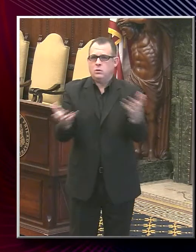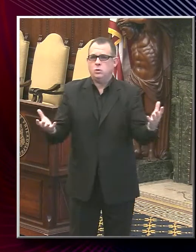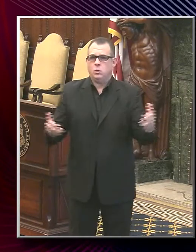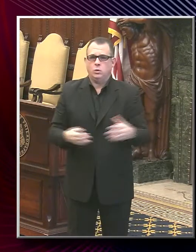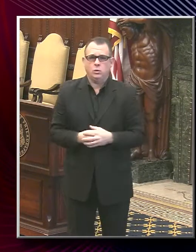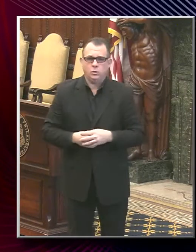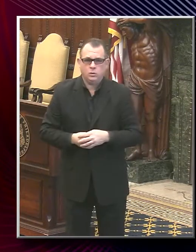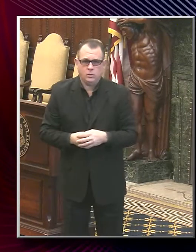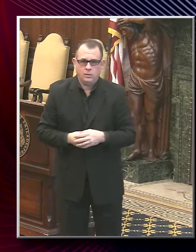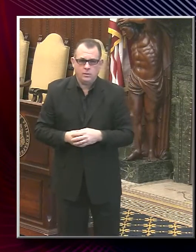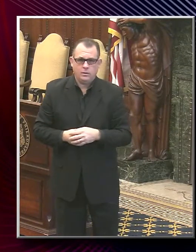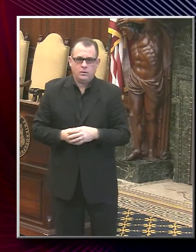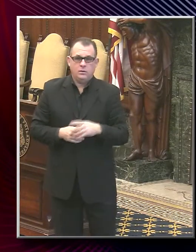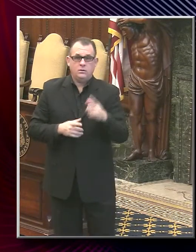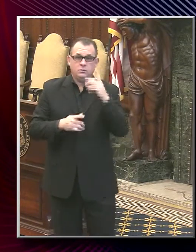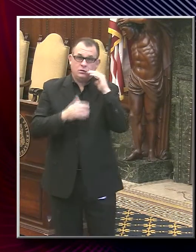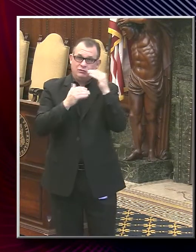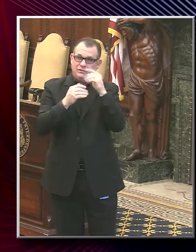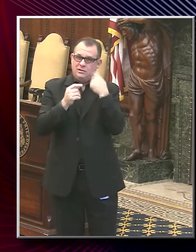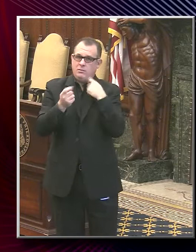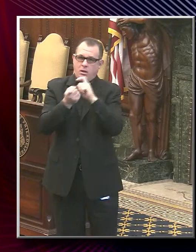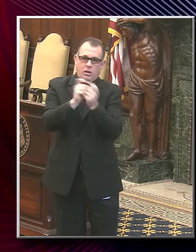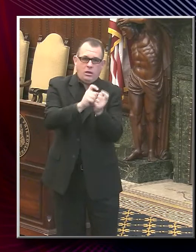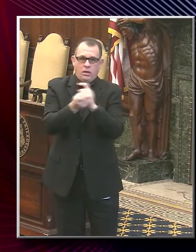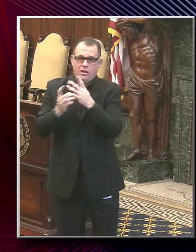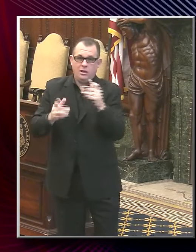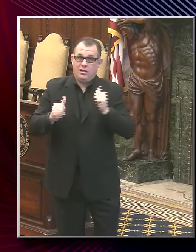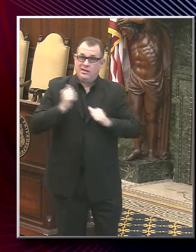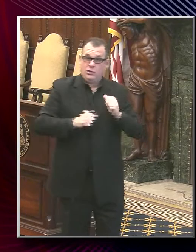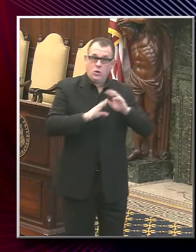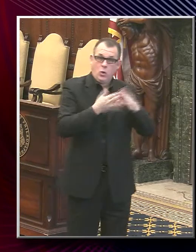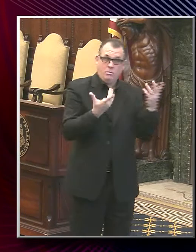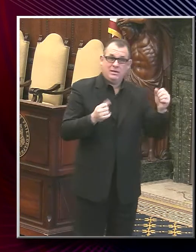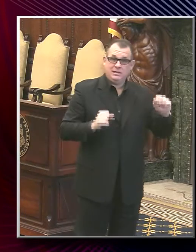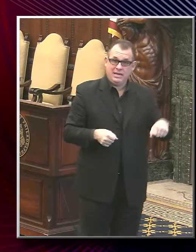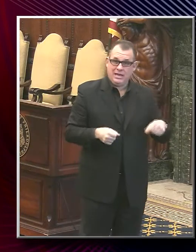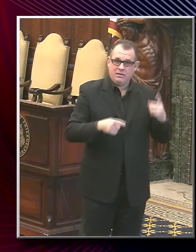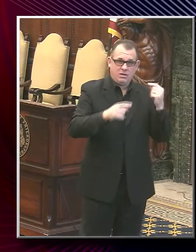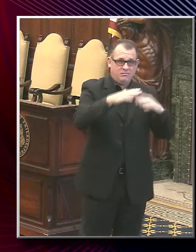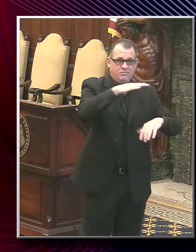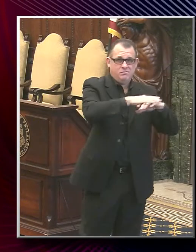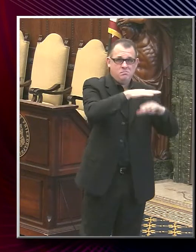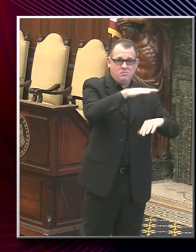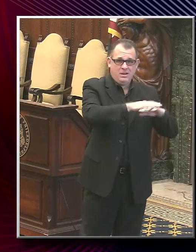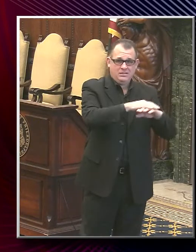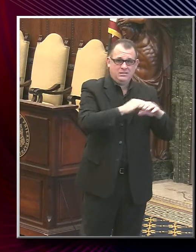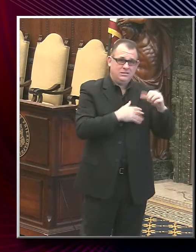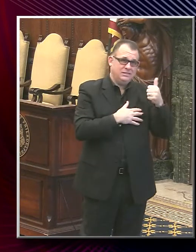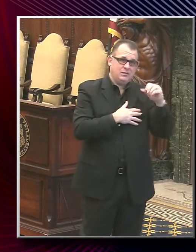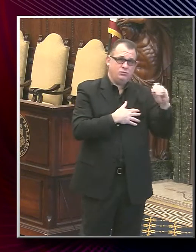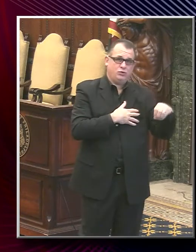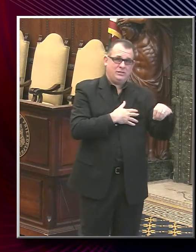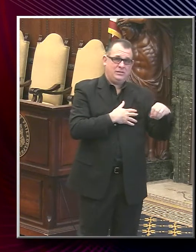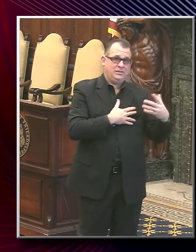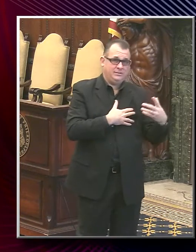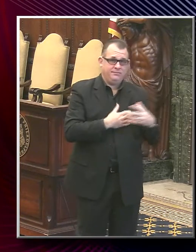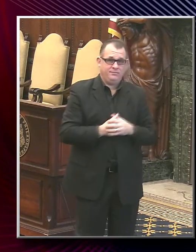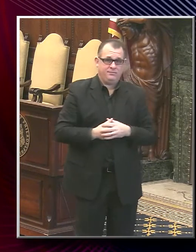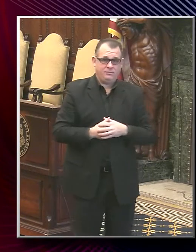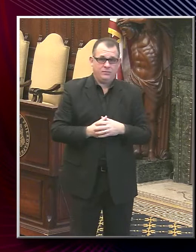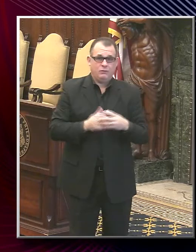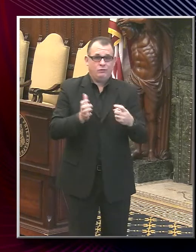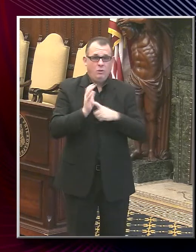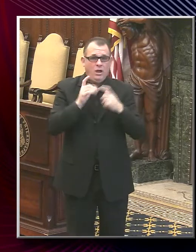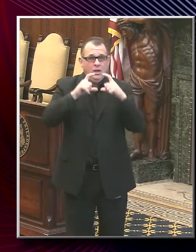Now, we're also, with this changes in our restrictions, we're going to allow theaters to reopen the maximum occupancy of 10% and